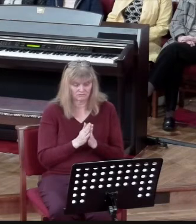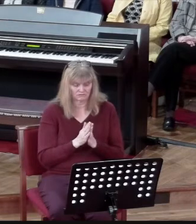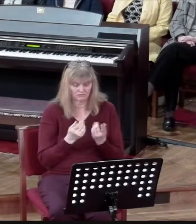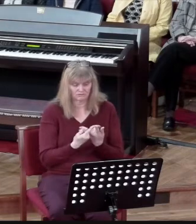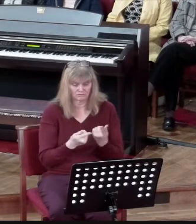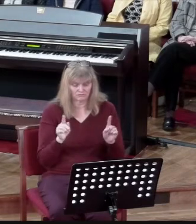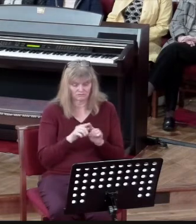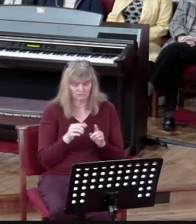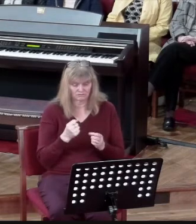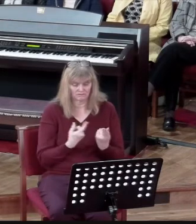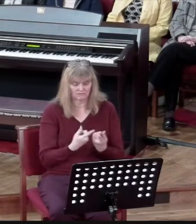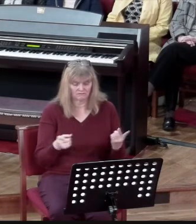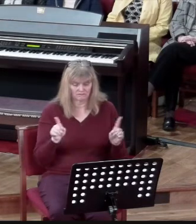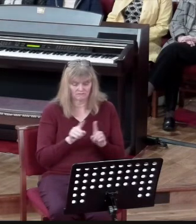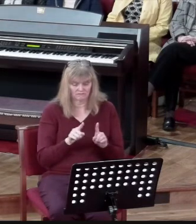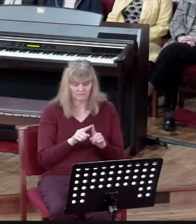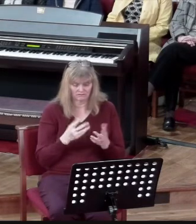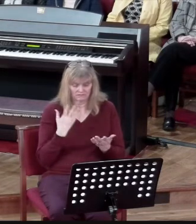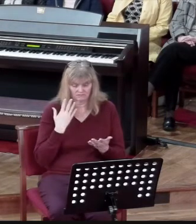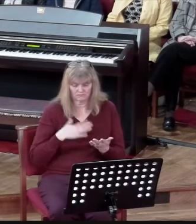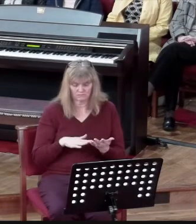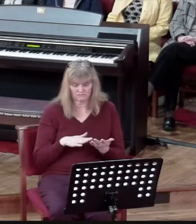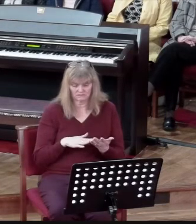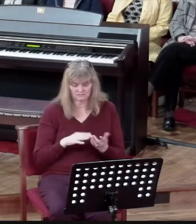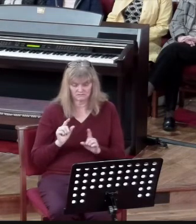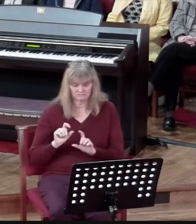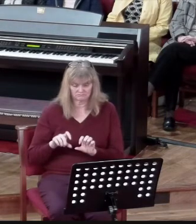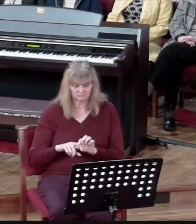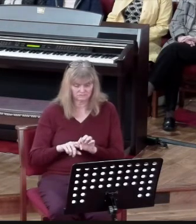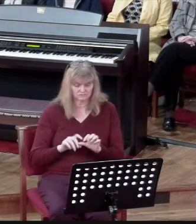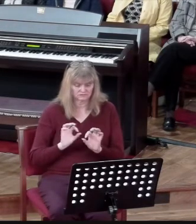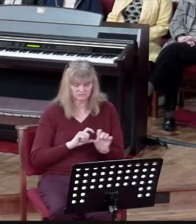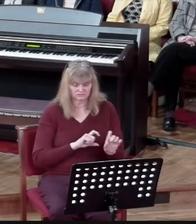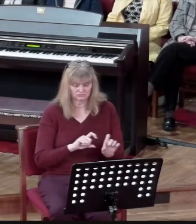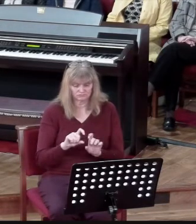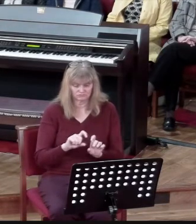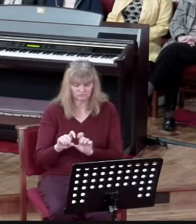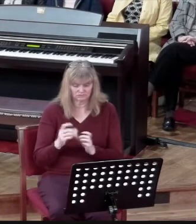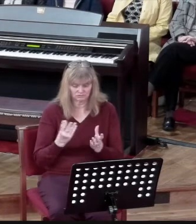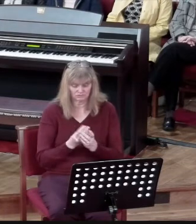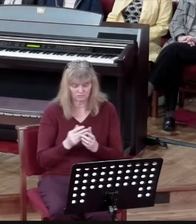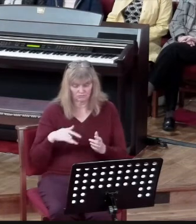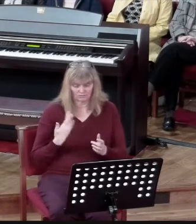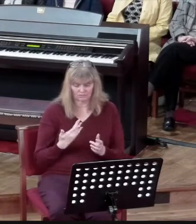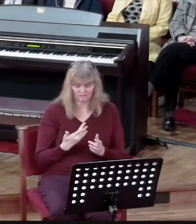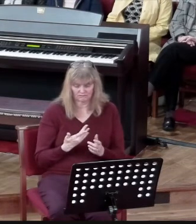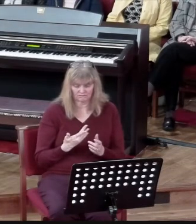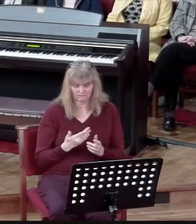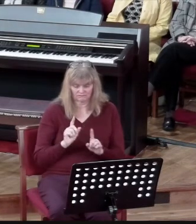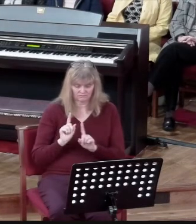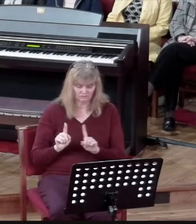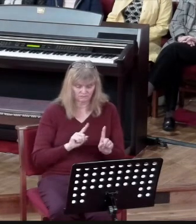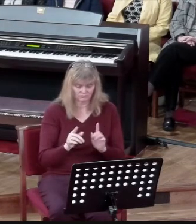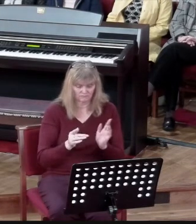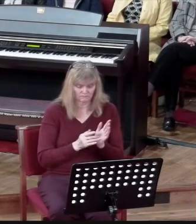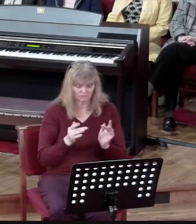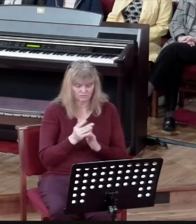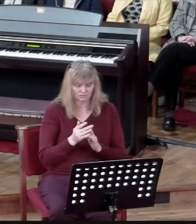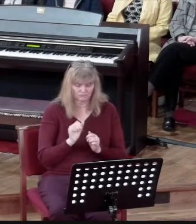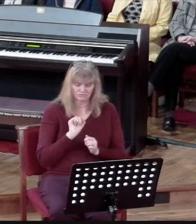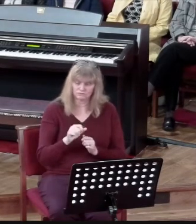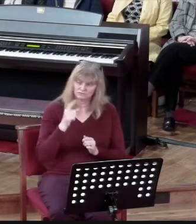easy to lose sight of Christ himself and rely on method or people or expertise. But